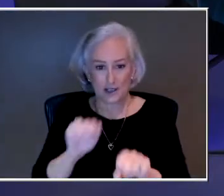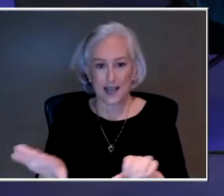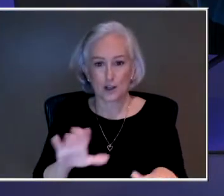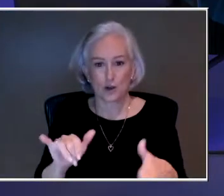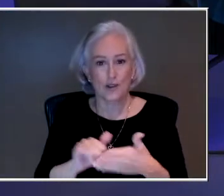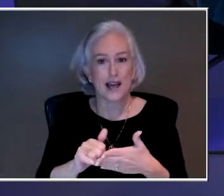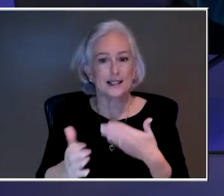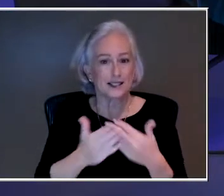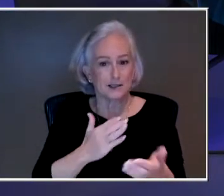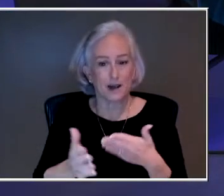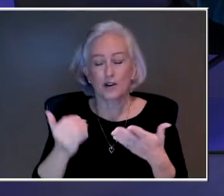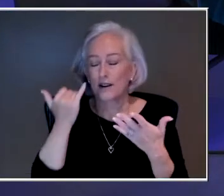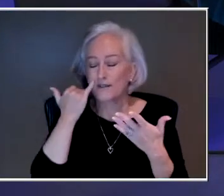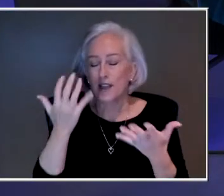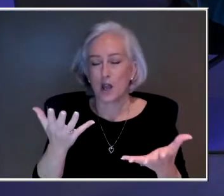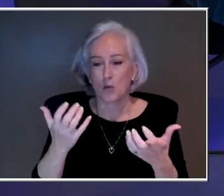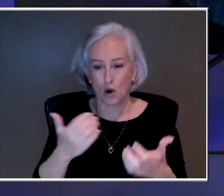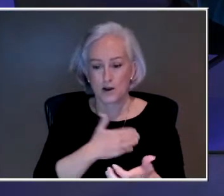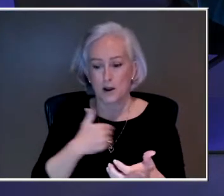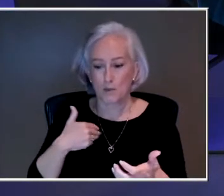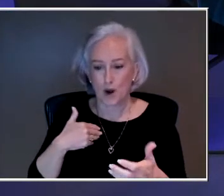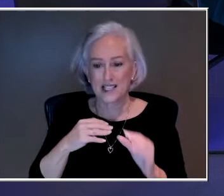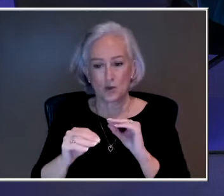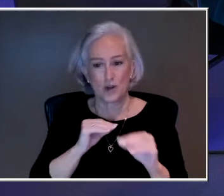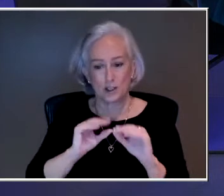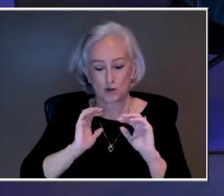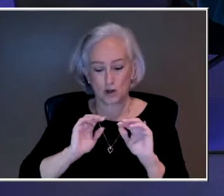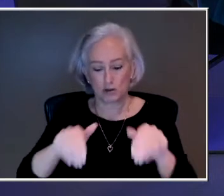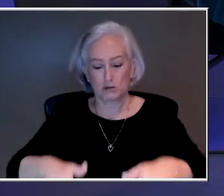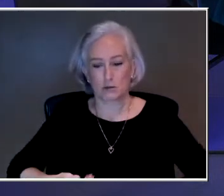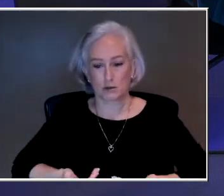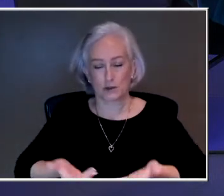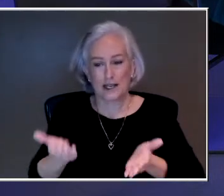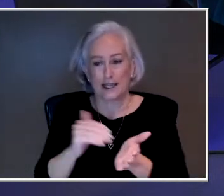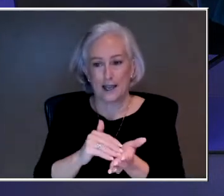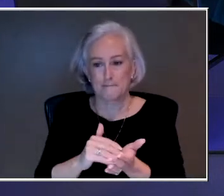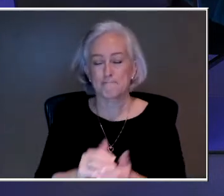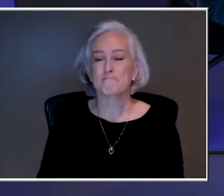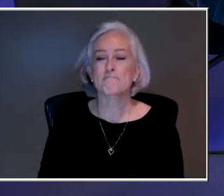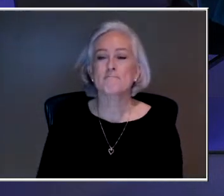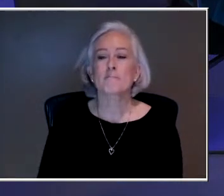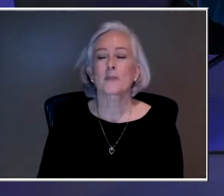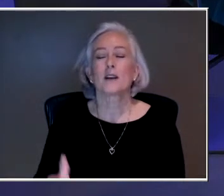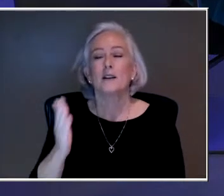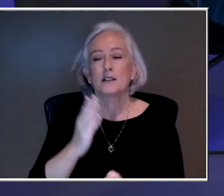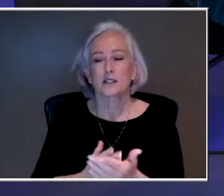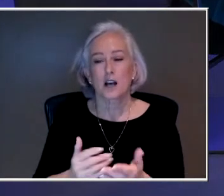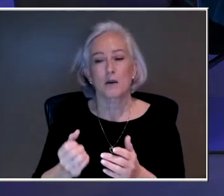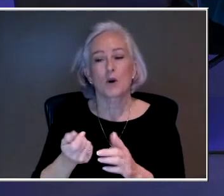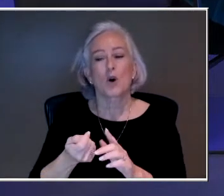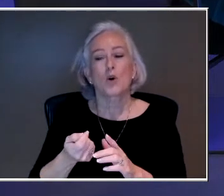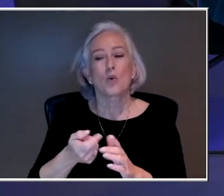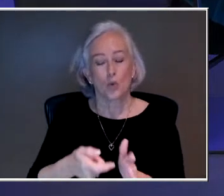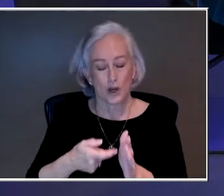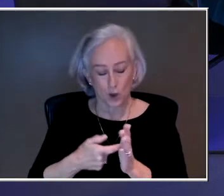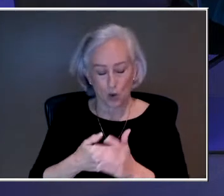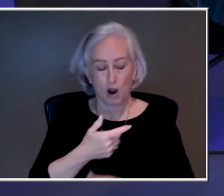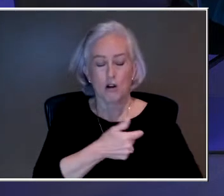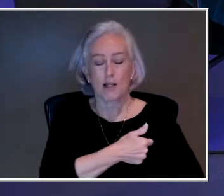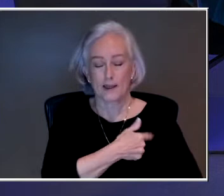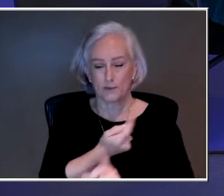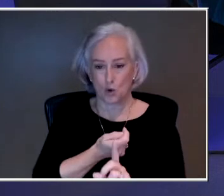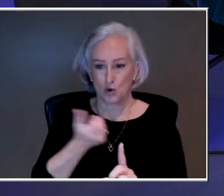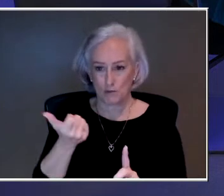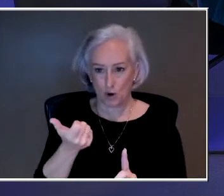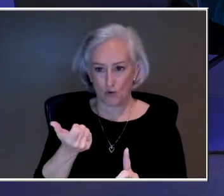important to know that. Okay, so Yen wants to know, some breast cancer patients require lymph node removal, as we've talked about. Would the circulatory problems